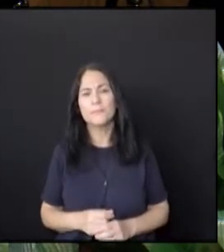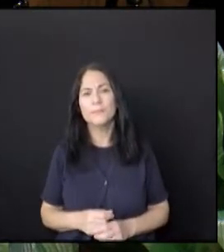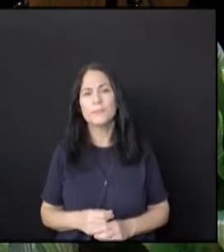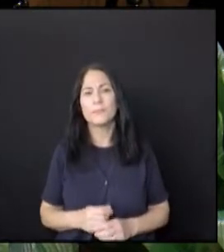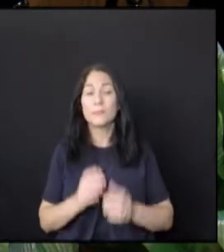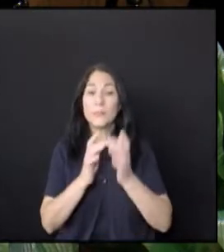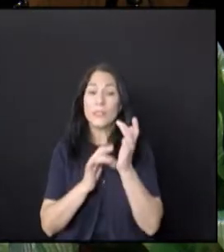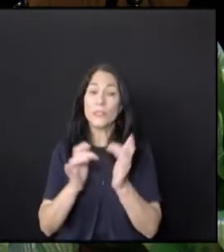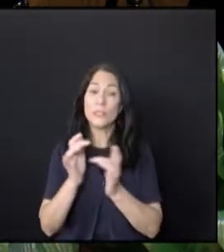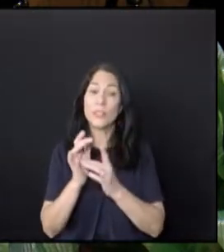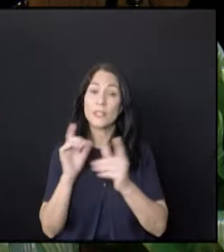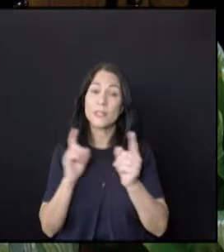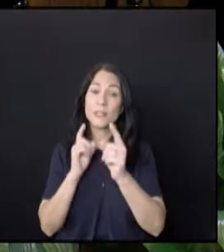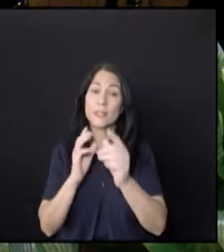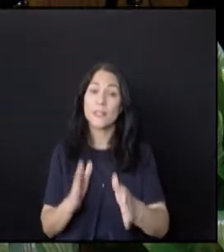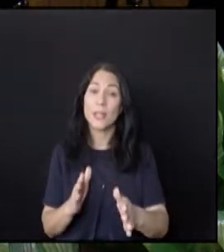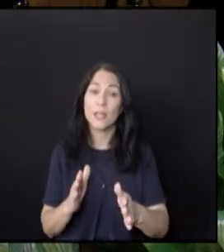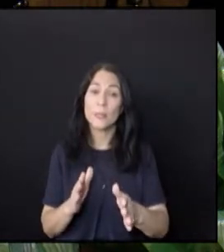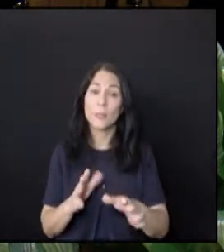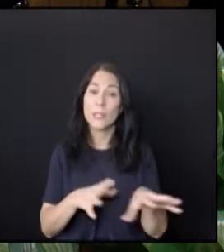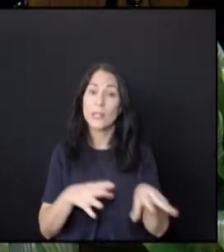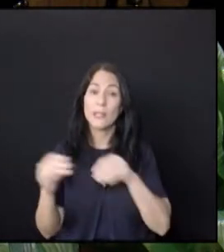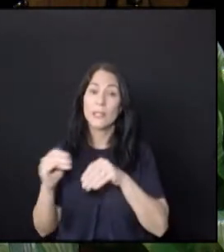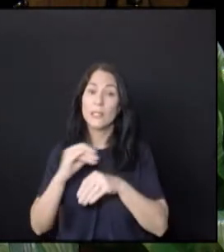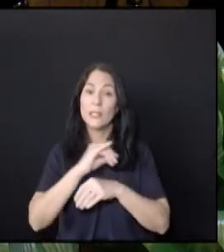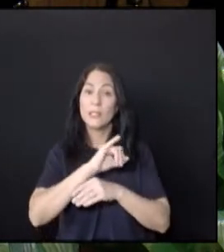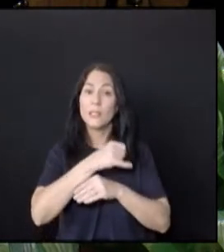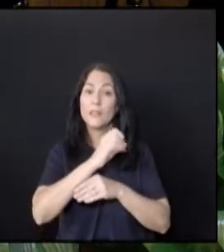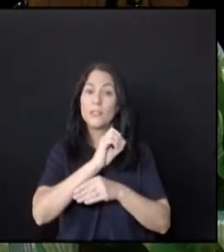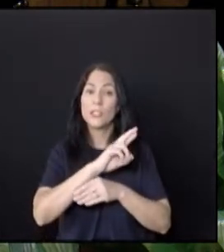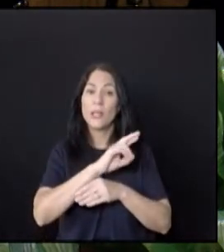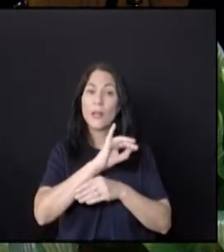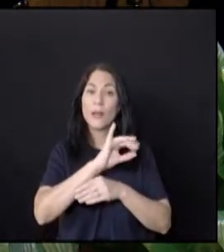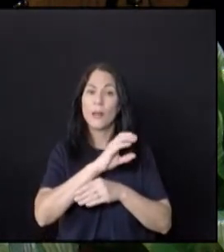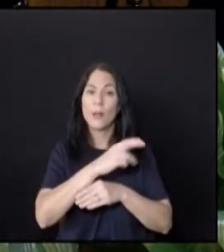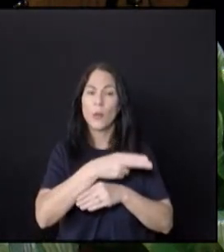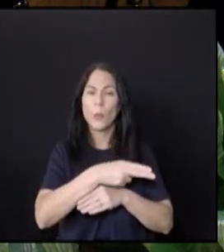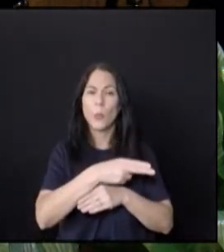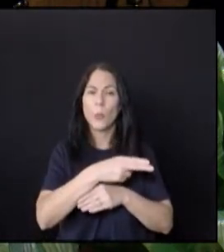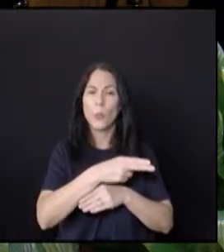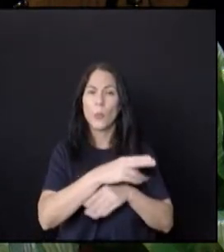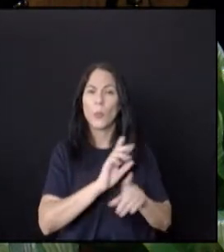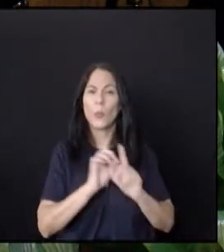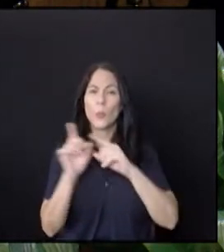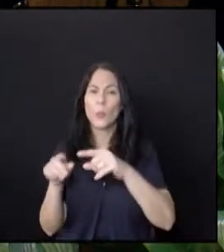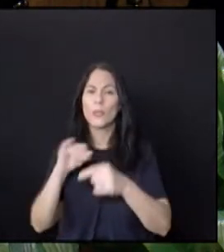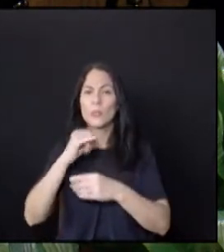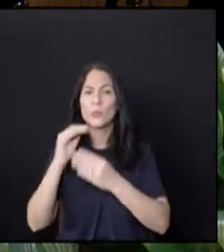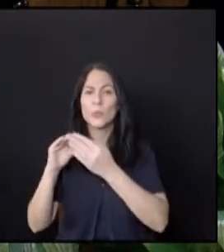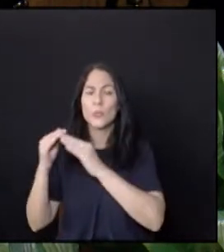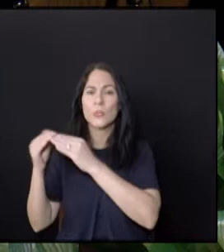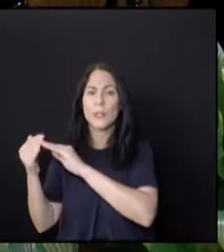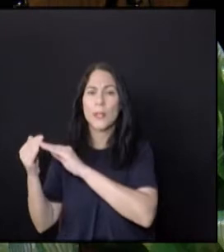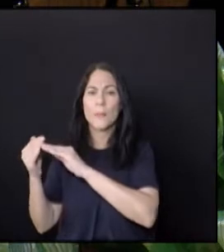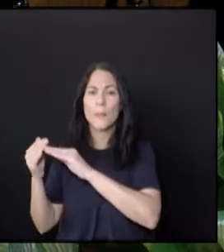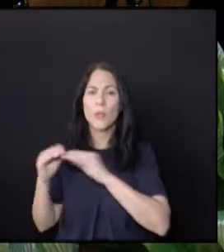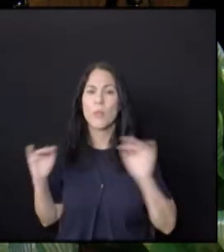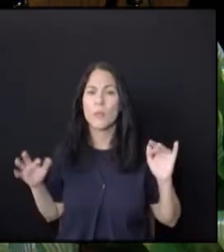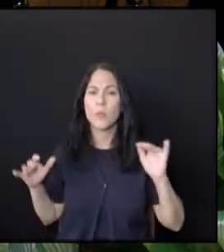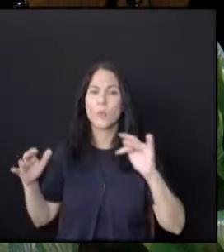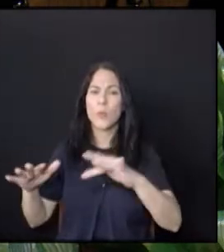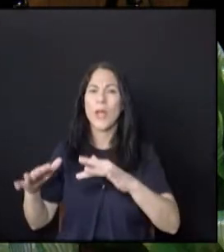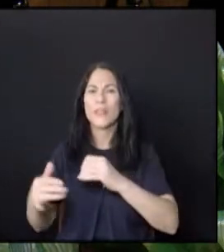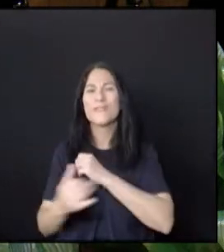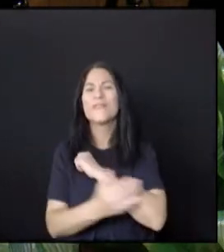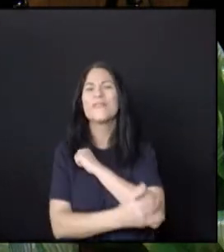As Jesus and his disciples leave Jericho on their way to Jerusalem, this crowd of countryside folk, you